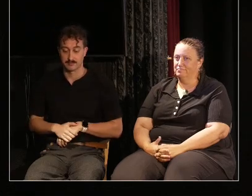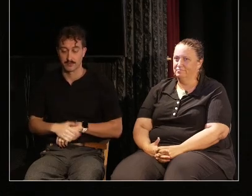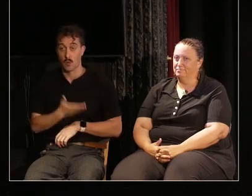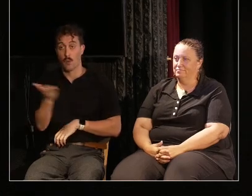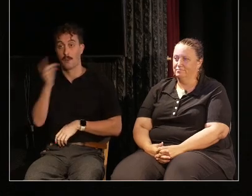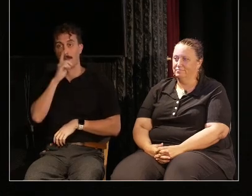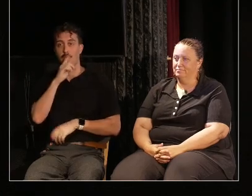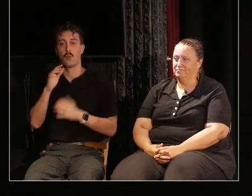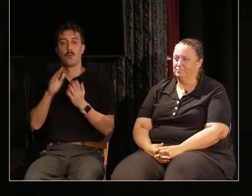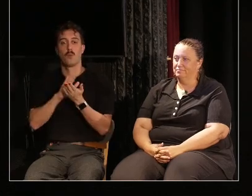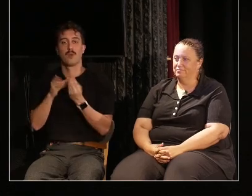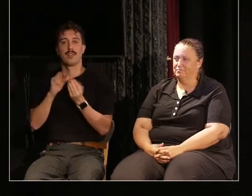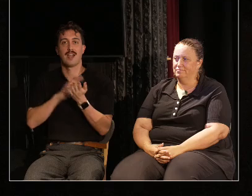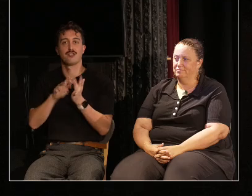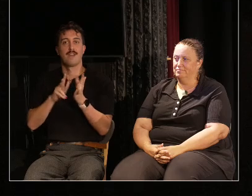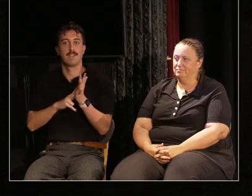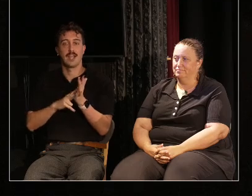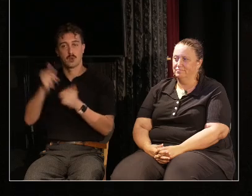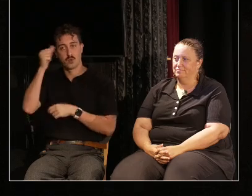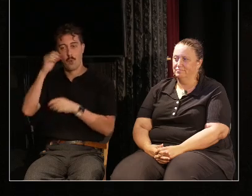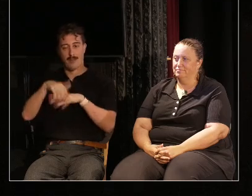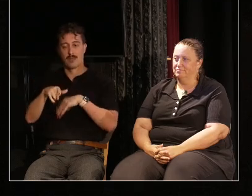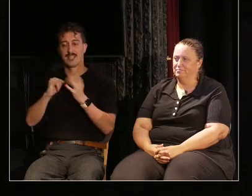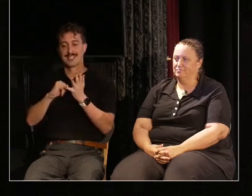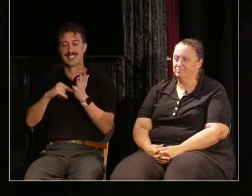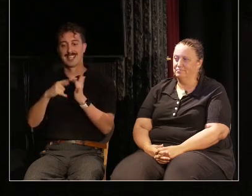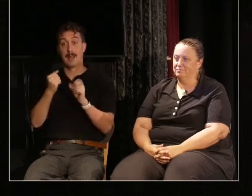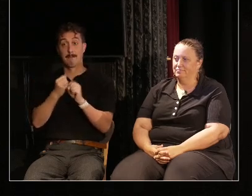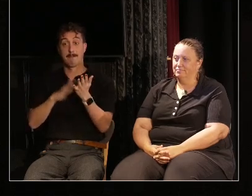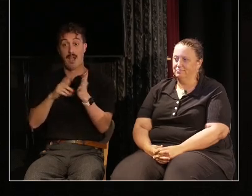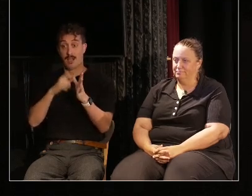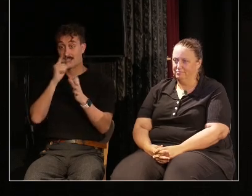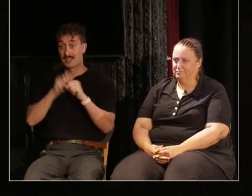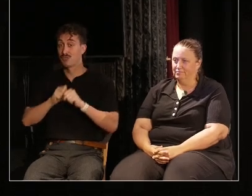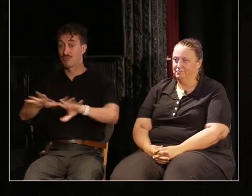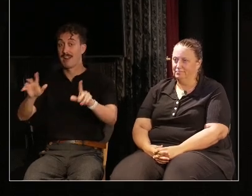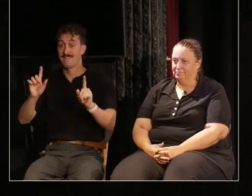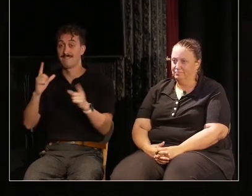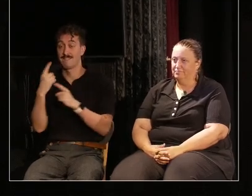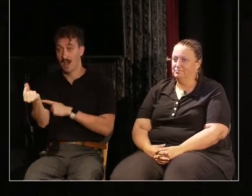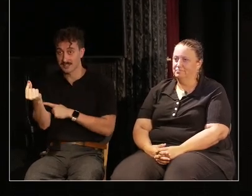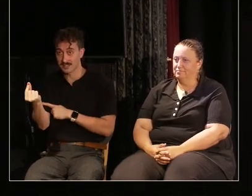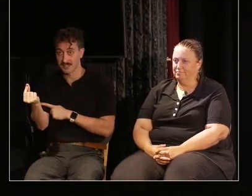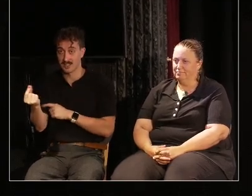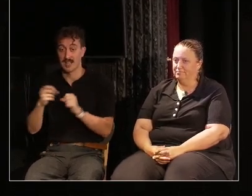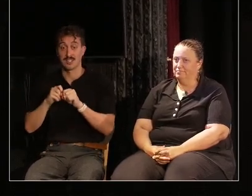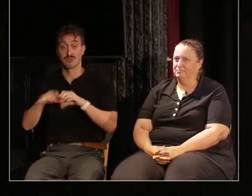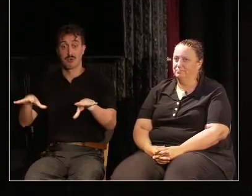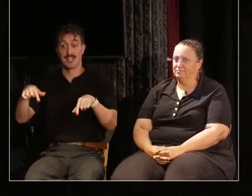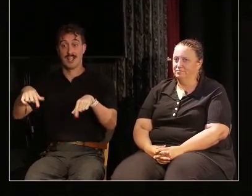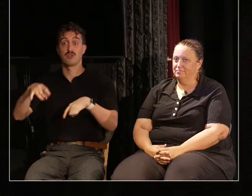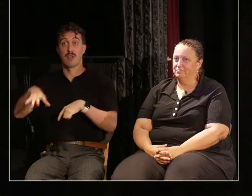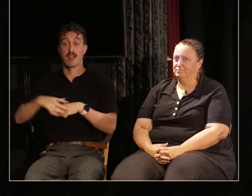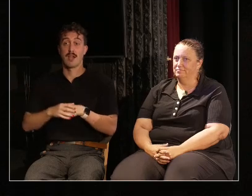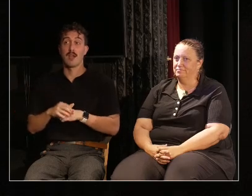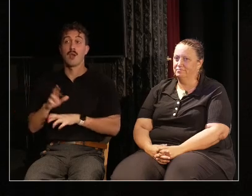spreads fast. We see HIV criminalisation potentially spreading across Australia, And I also fear that future governments may take their foot off the